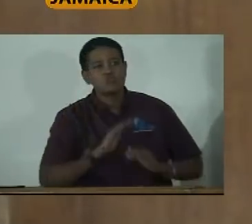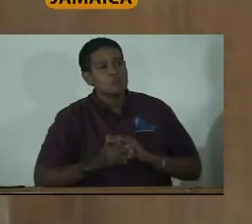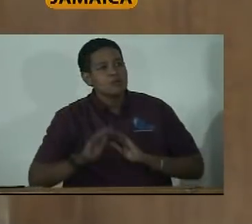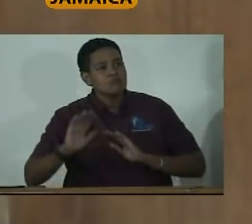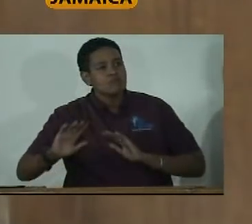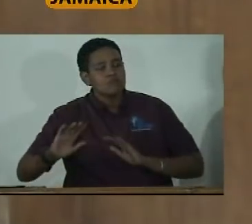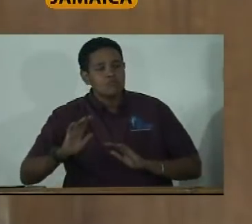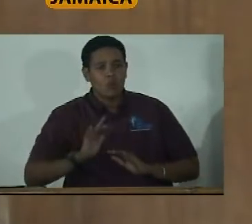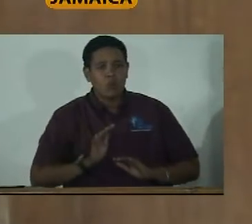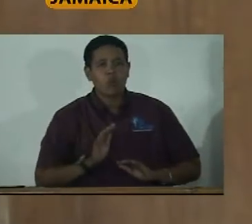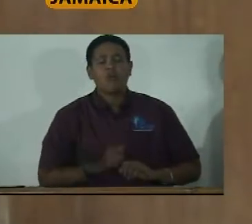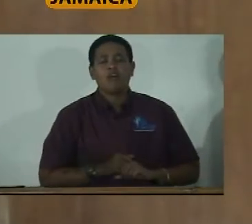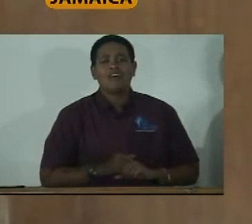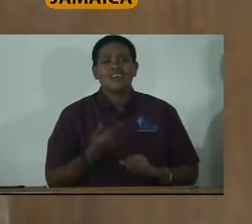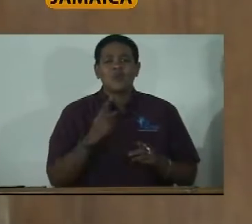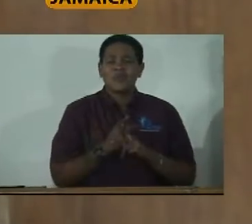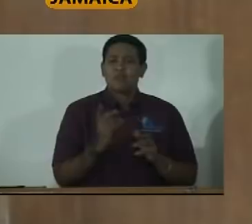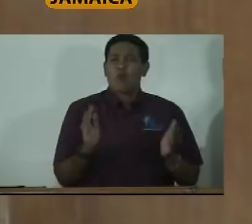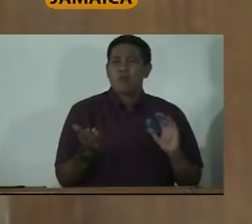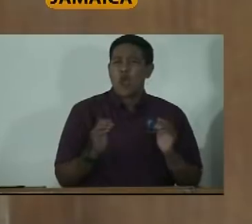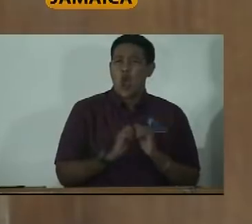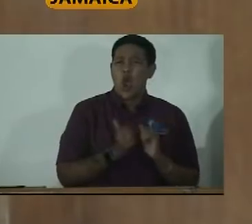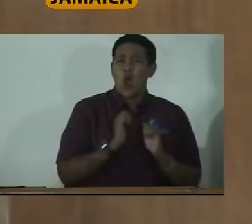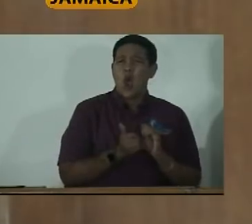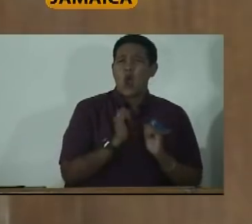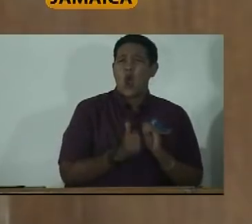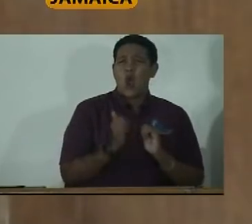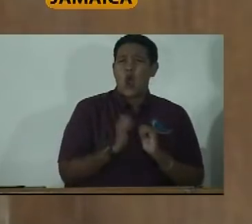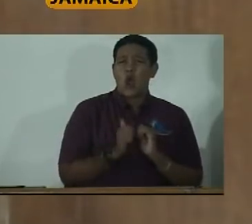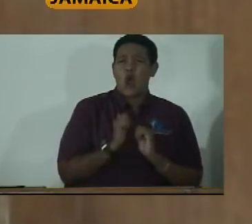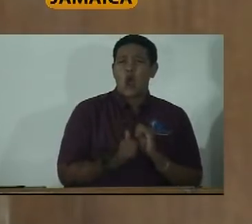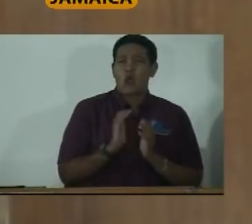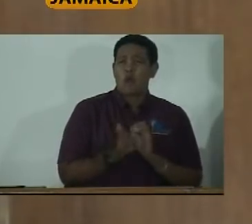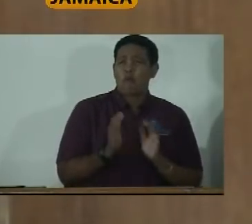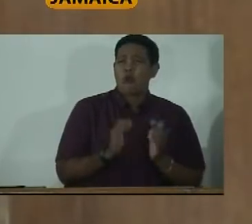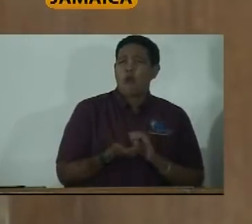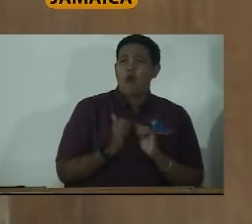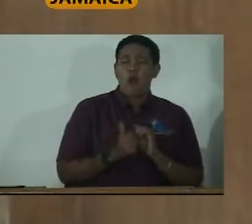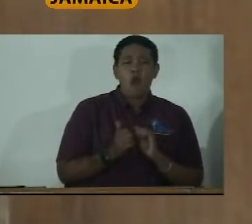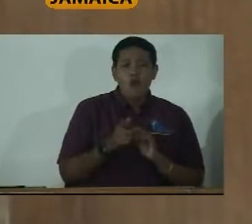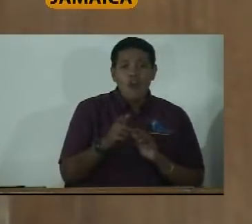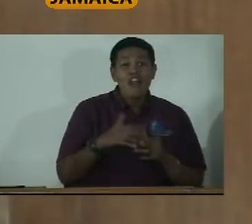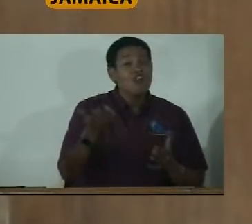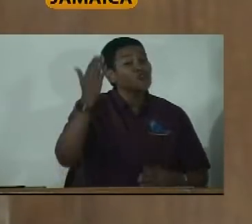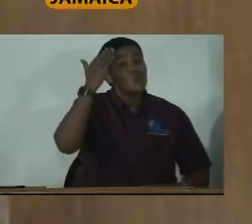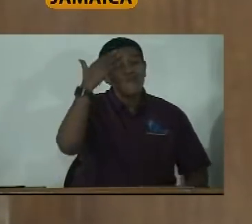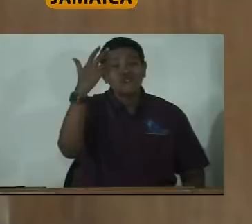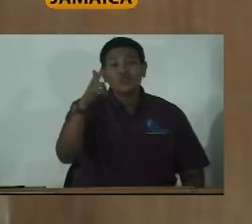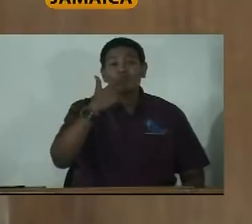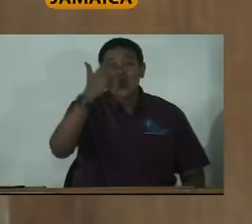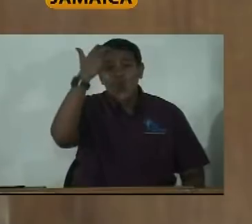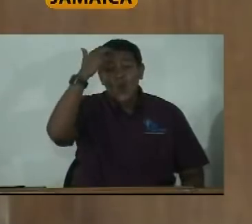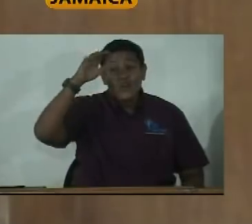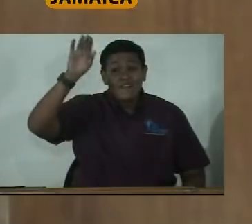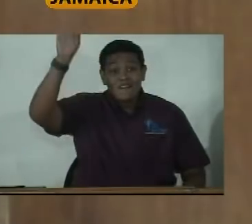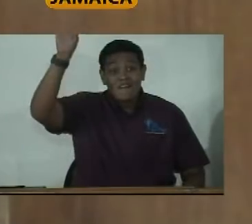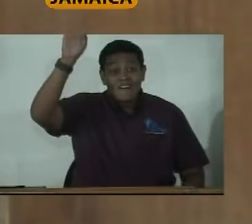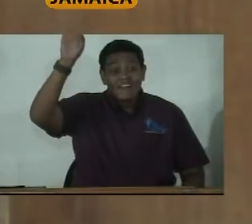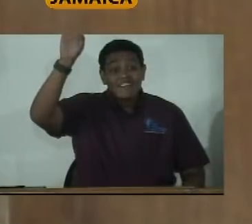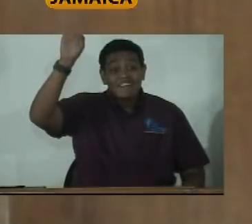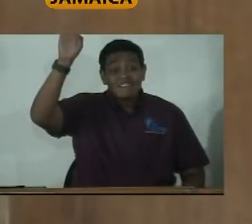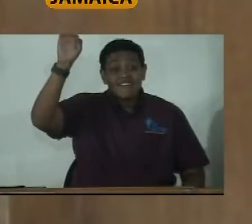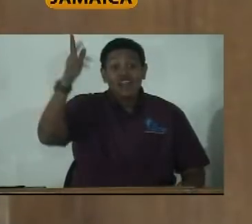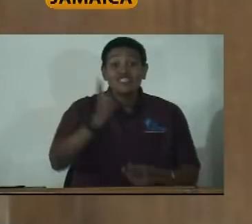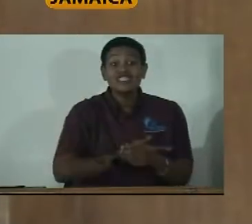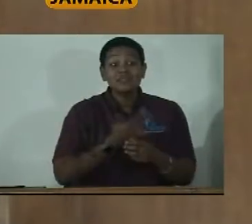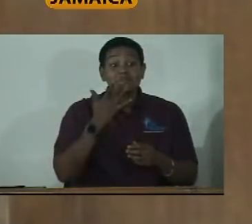keep comparing, how come? And a lot of us know, goat in particular, foreign mutton tastes different. It tastes